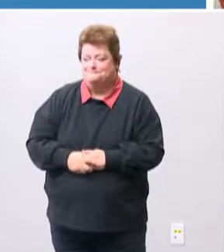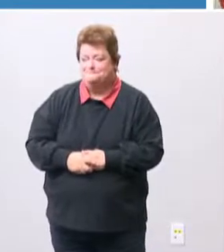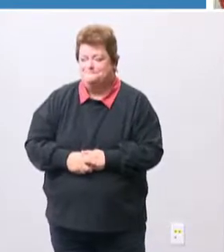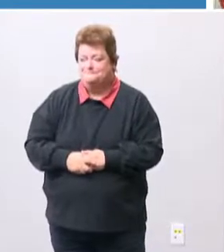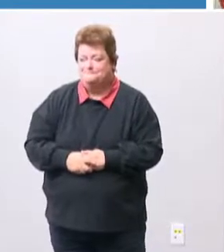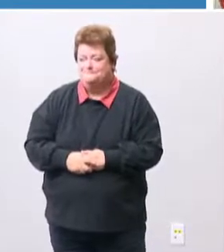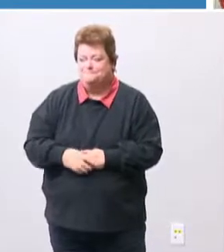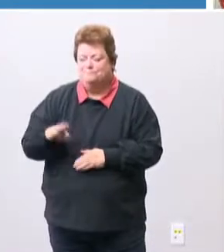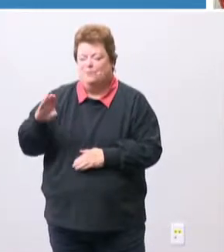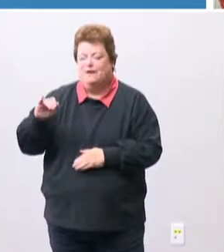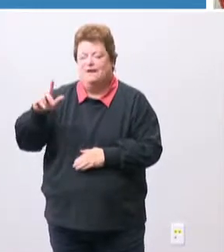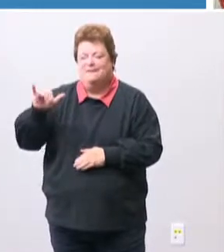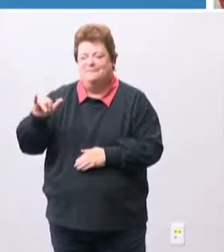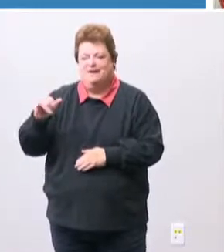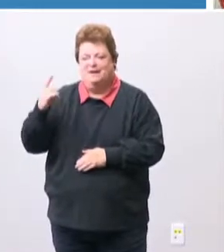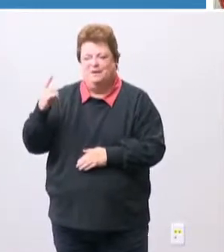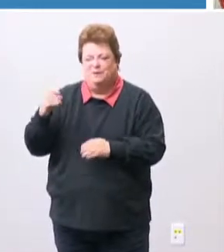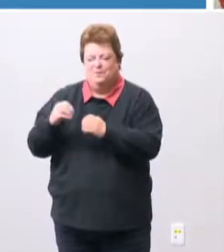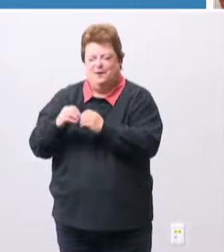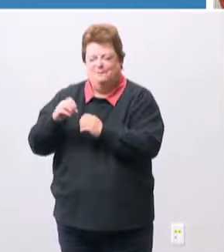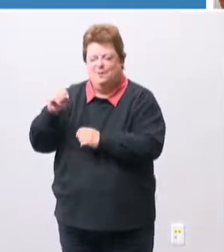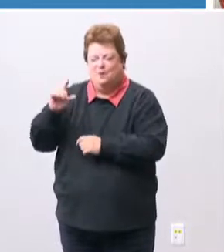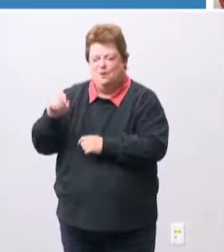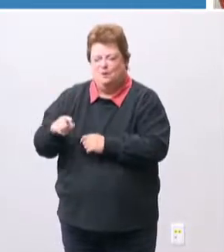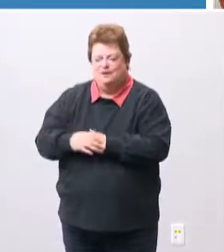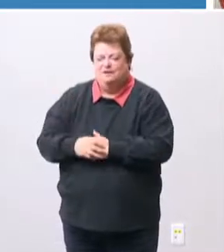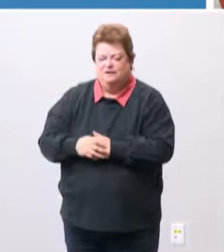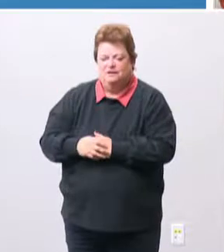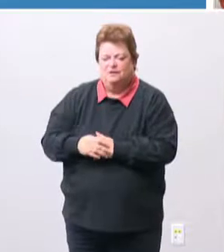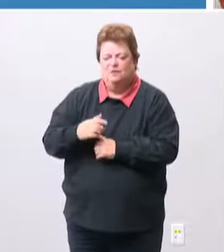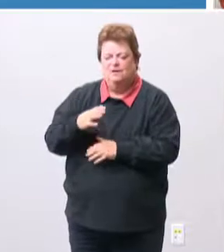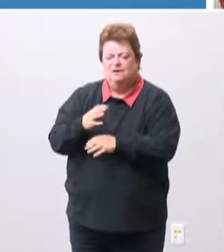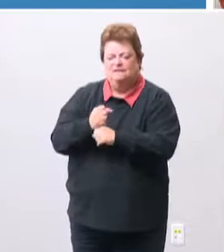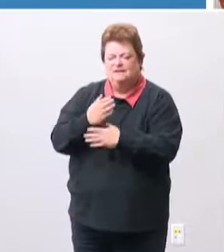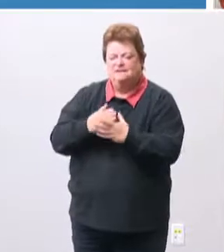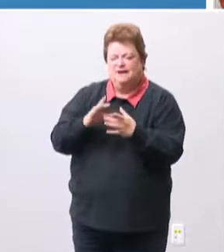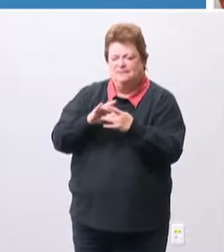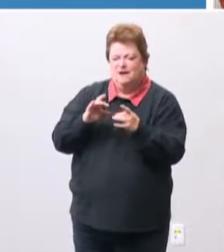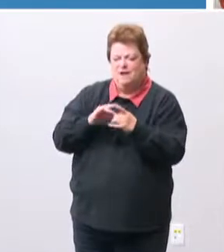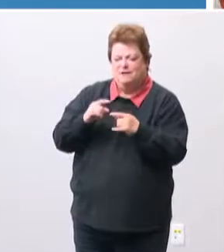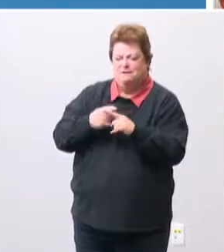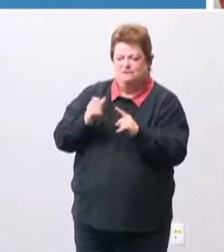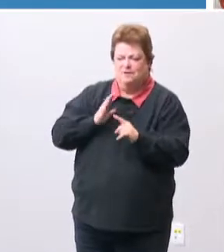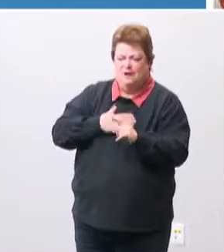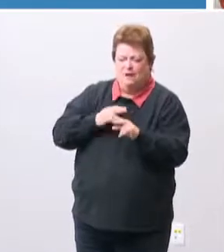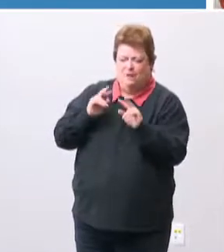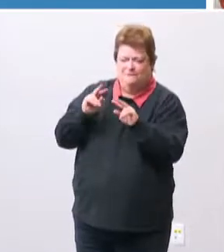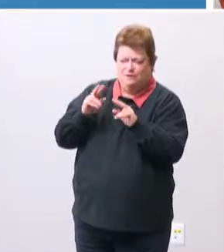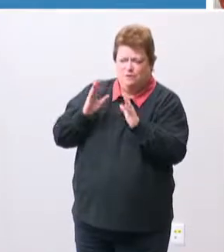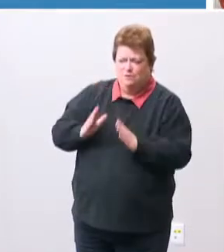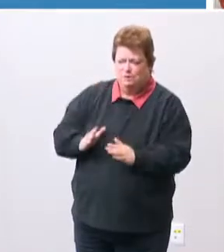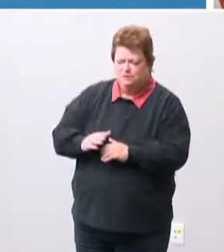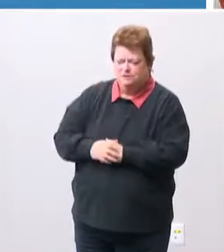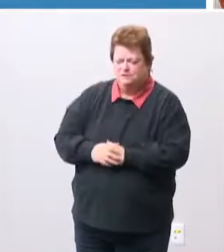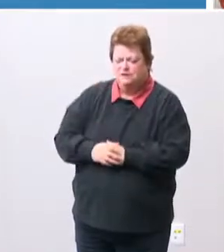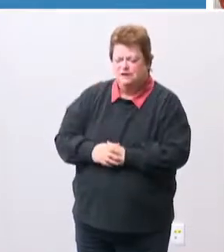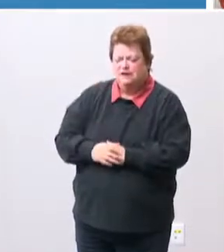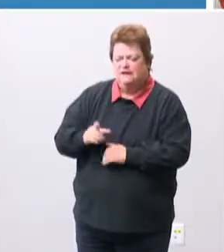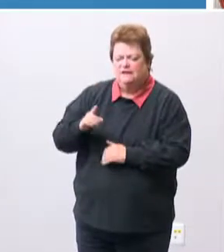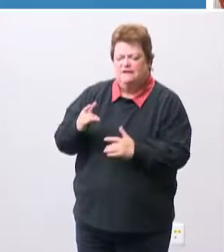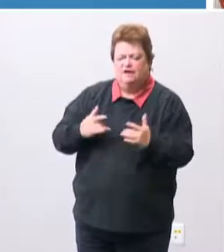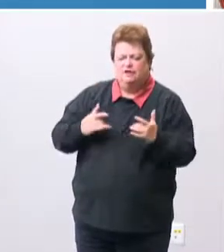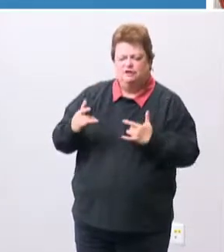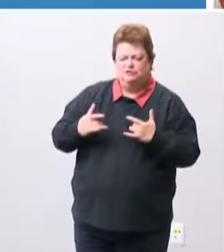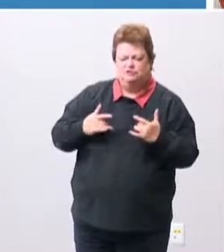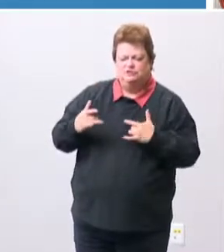I just have one last question. We've been getting some comments from viewers that they're concerned that people